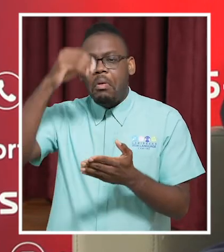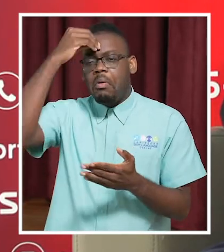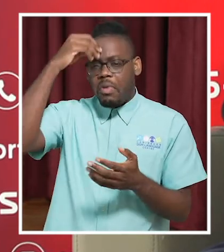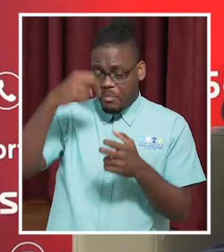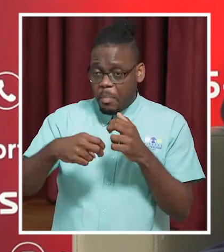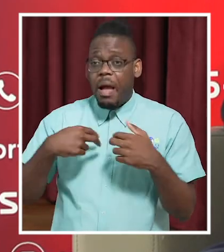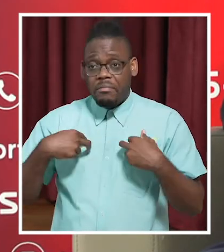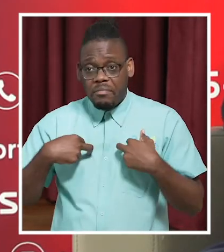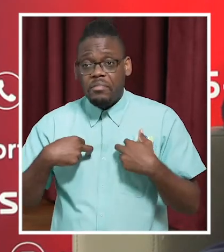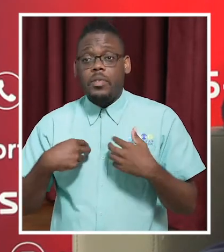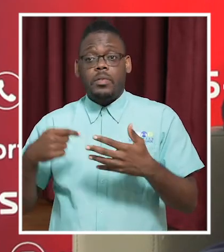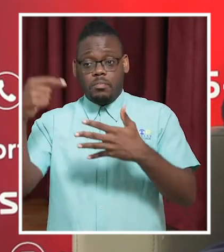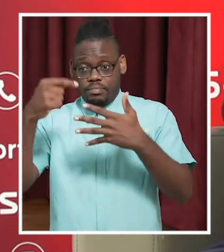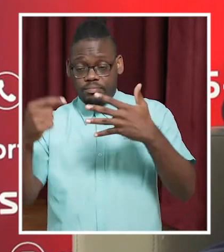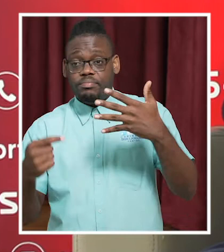kinds of